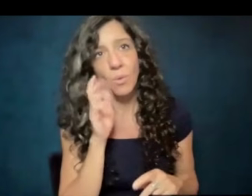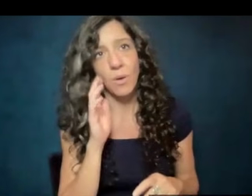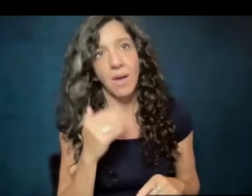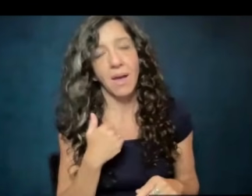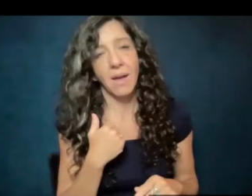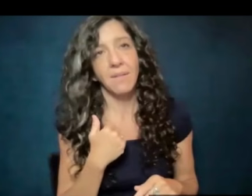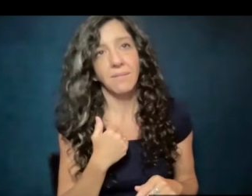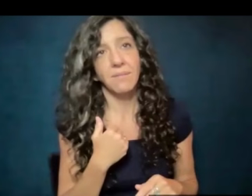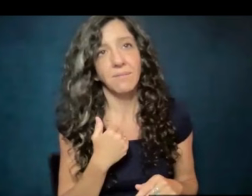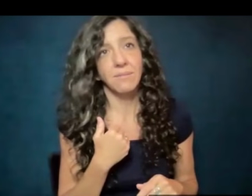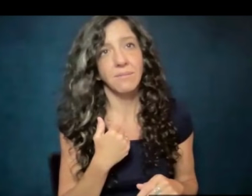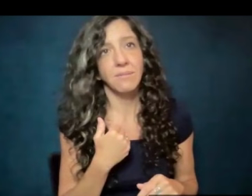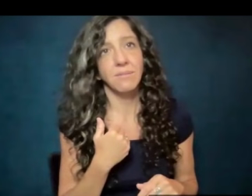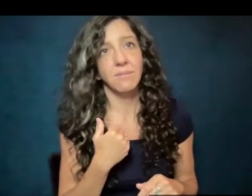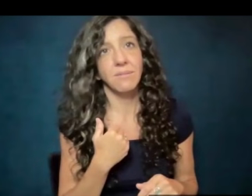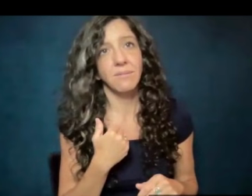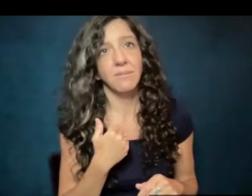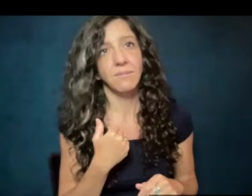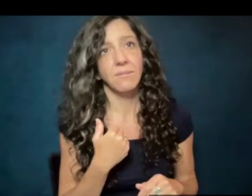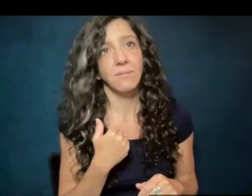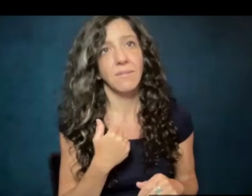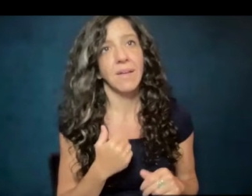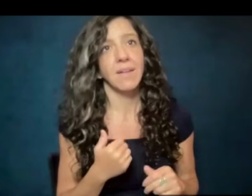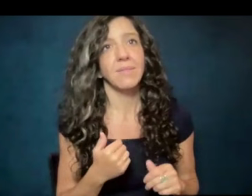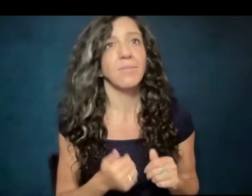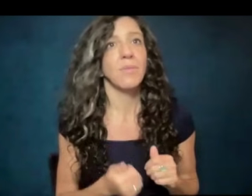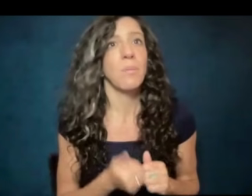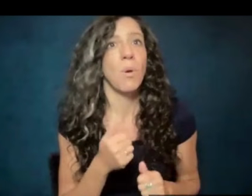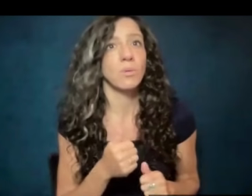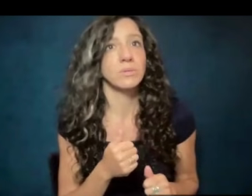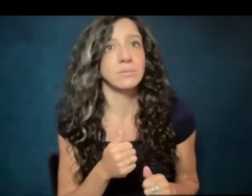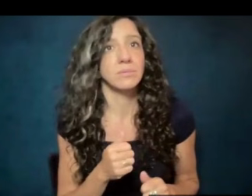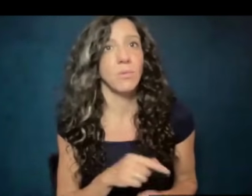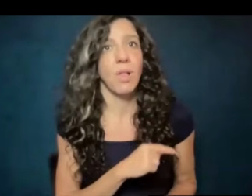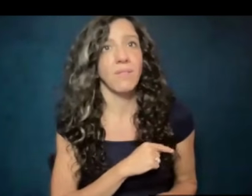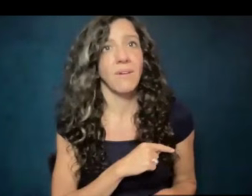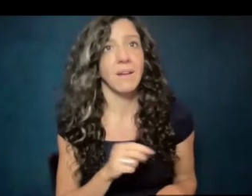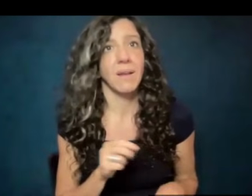candidates for individualized thresholds.